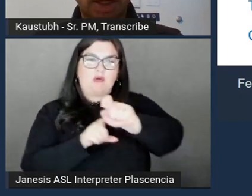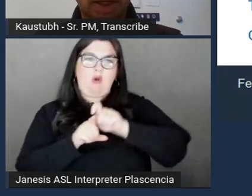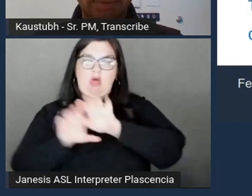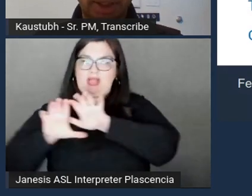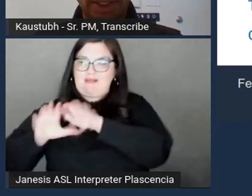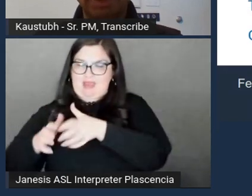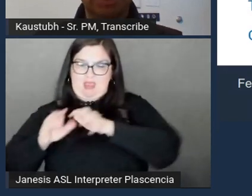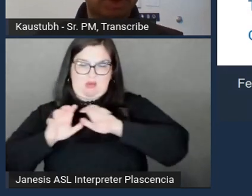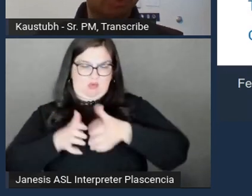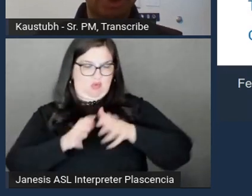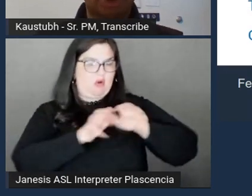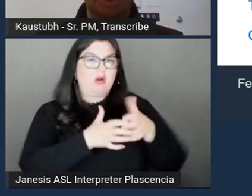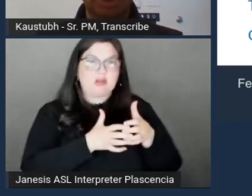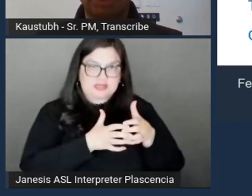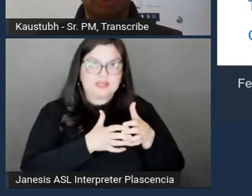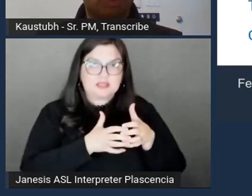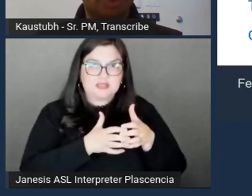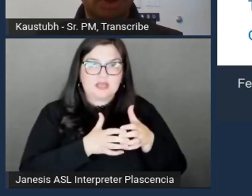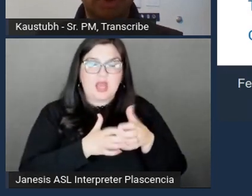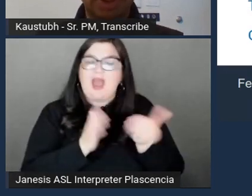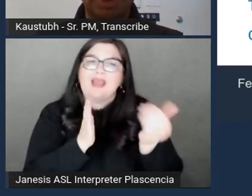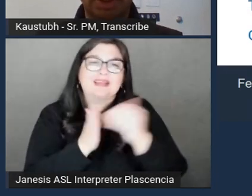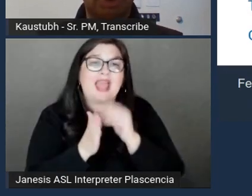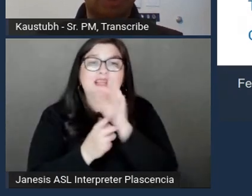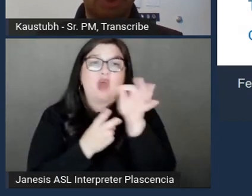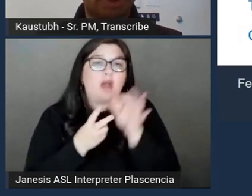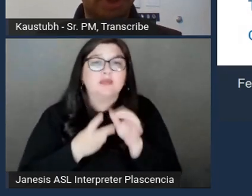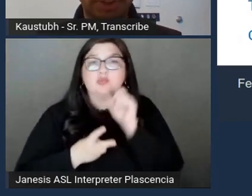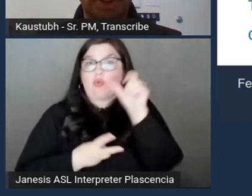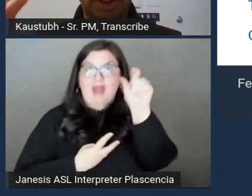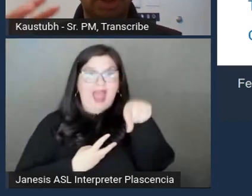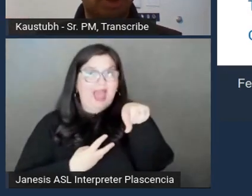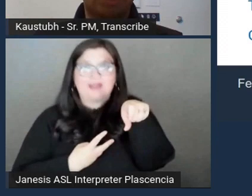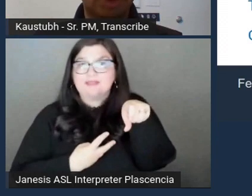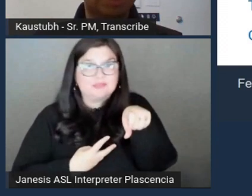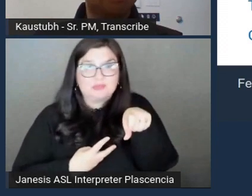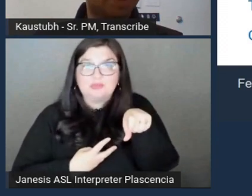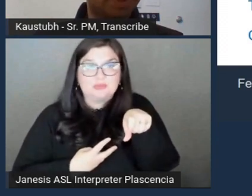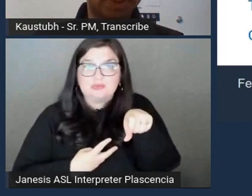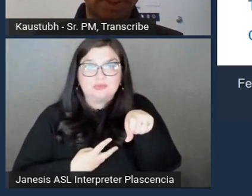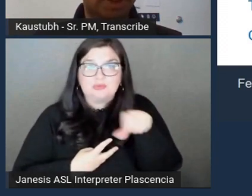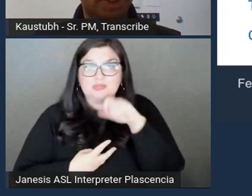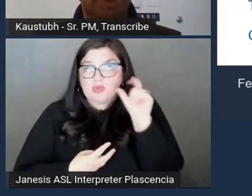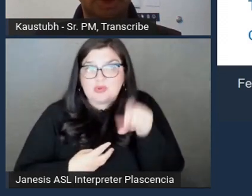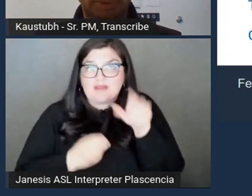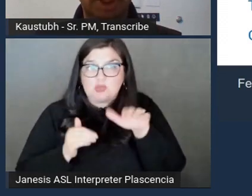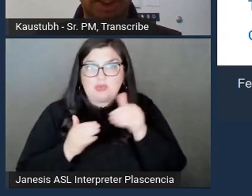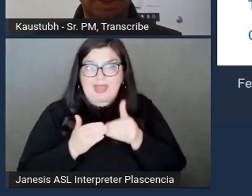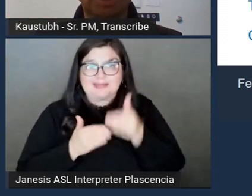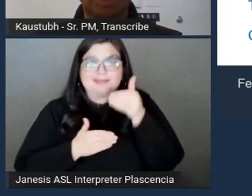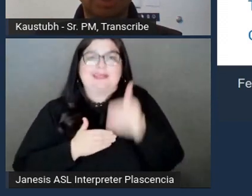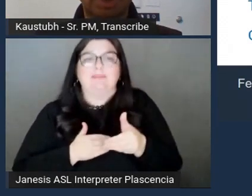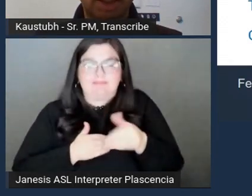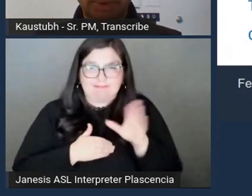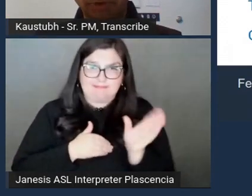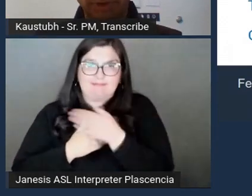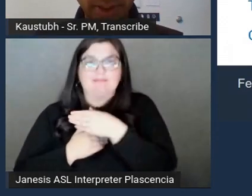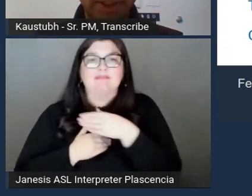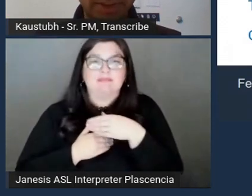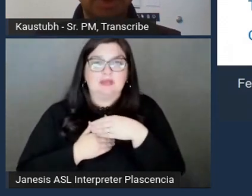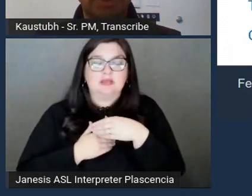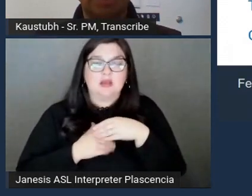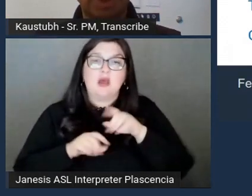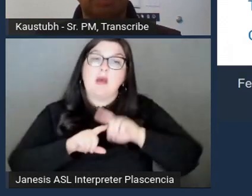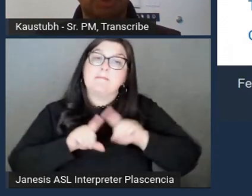right? Again, this is totally optional. If you don't want to do this, if you're not interested in it, you can skip past this and create a job directly. But